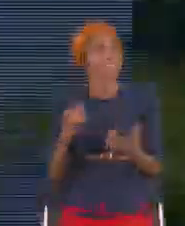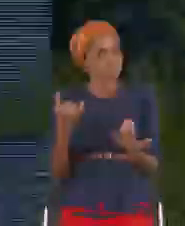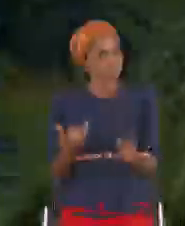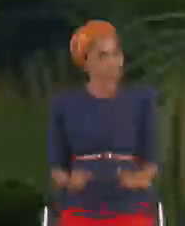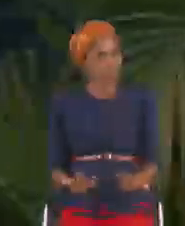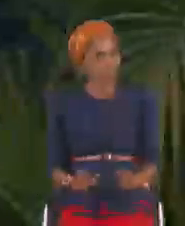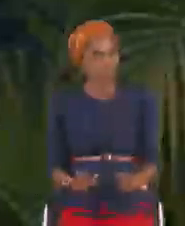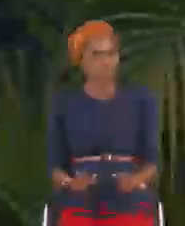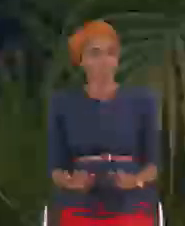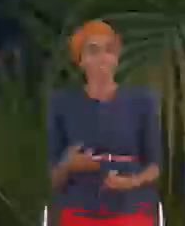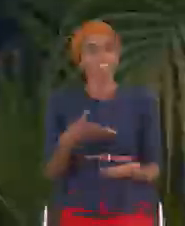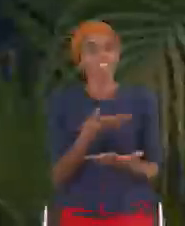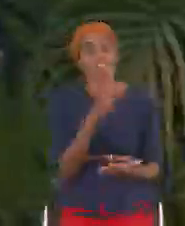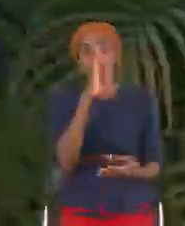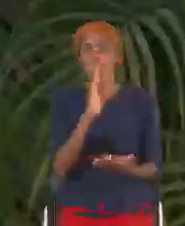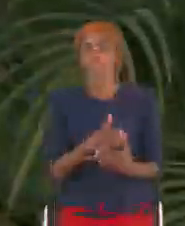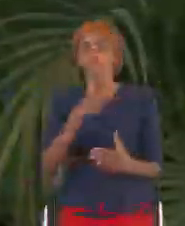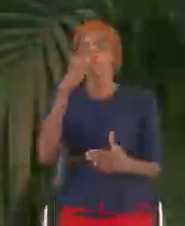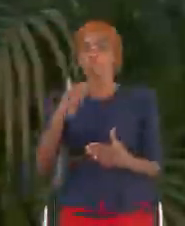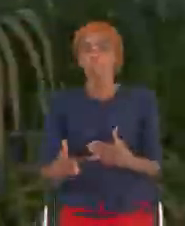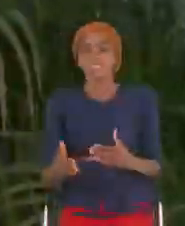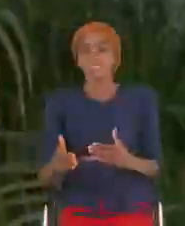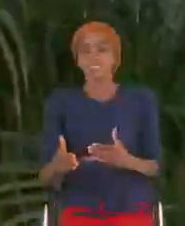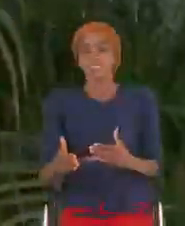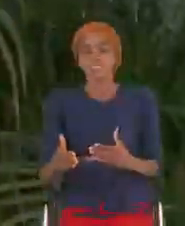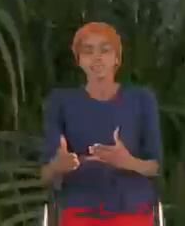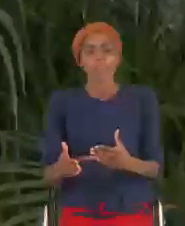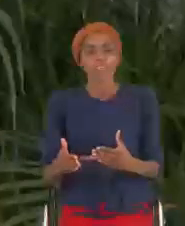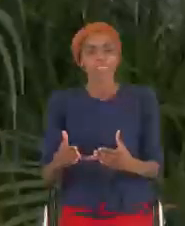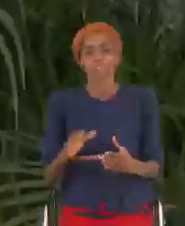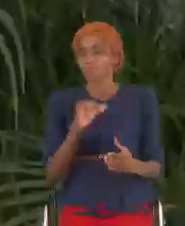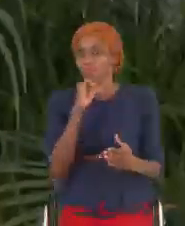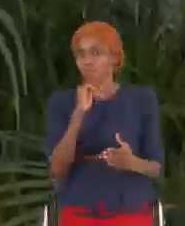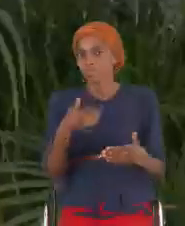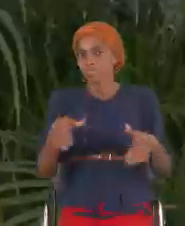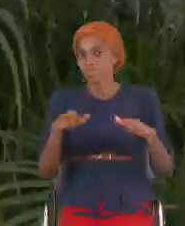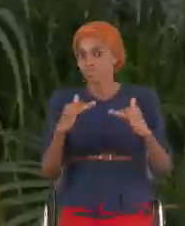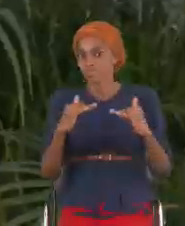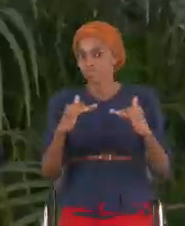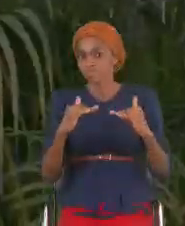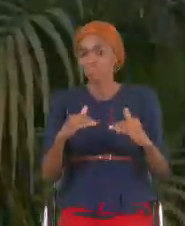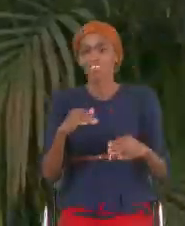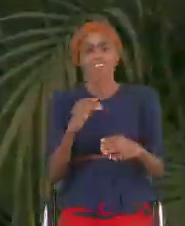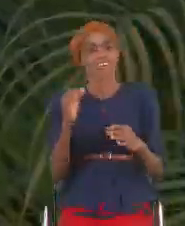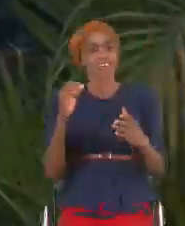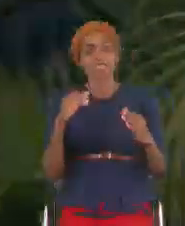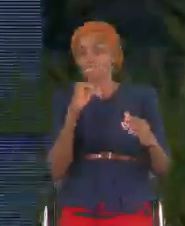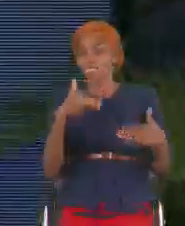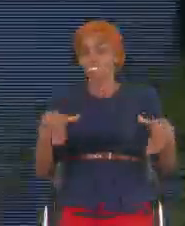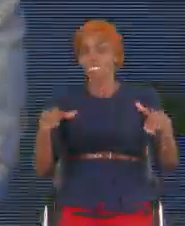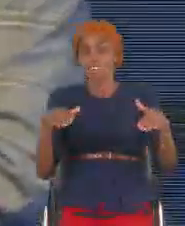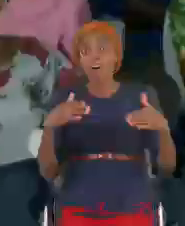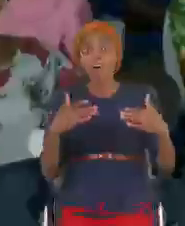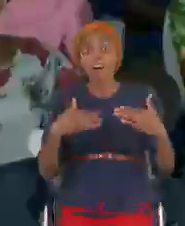time. There'll be total, complete, unrestrained, unlimited liberation in your life